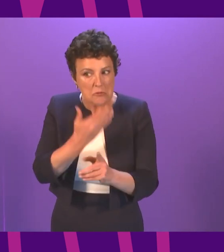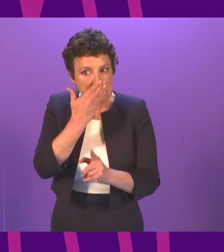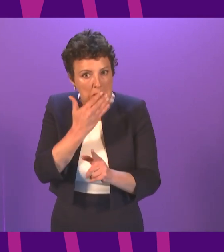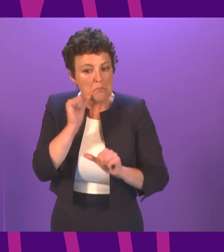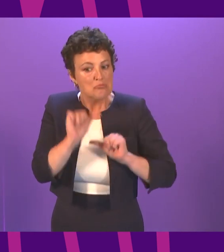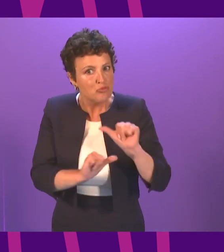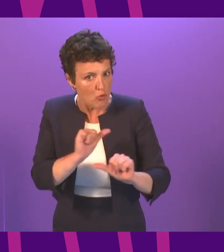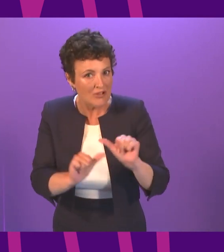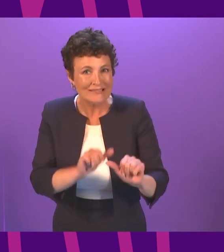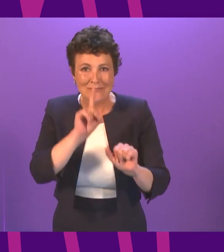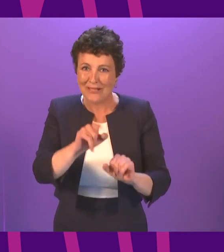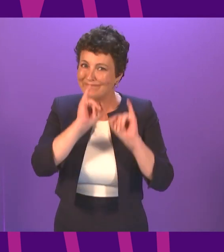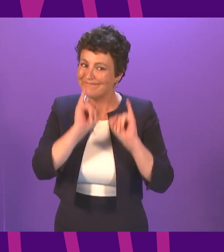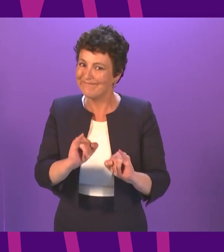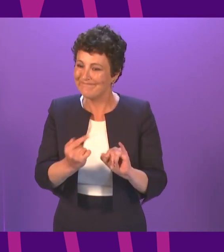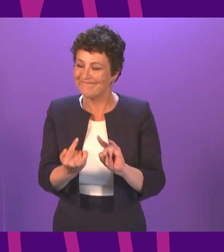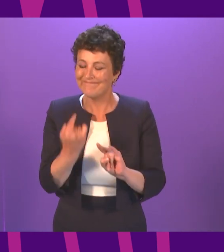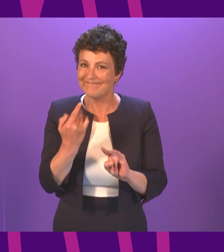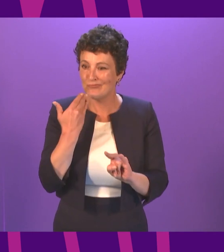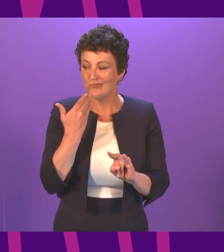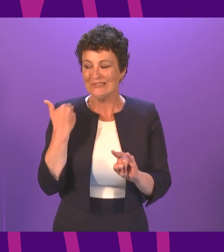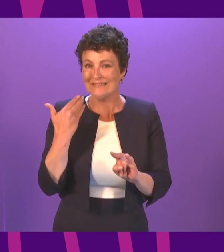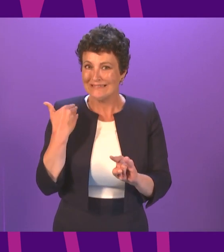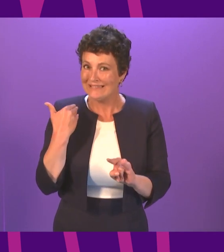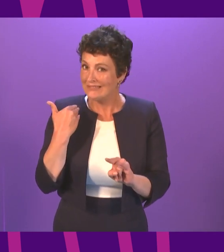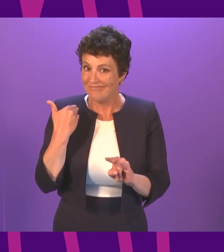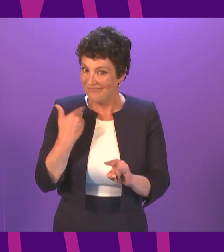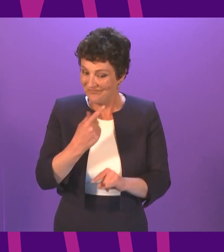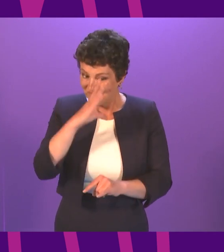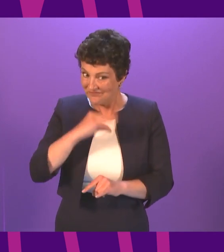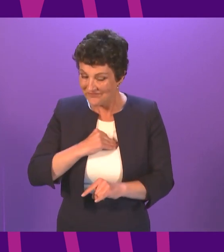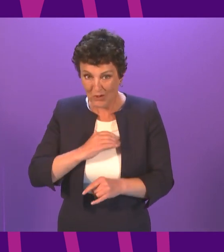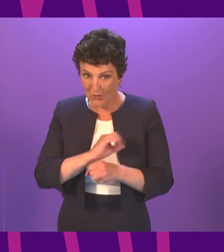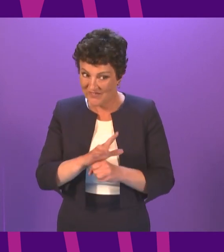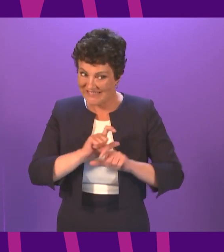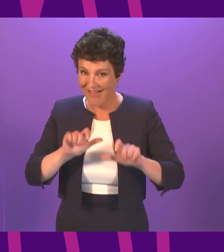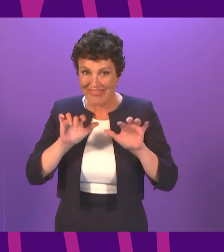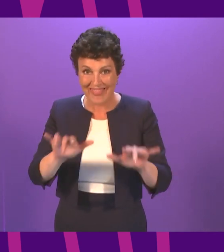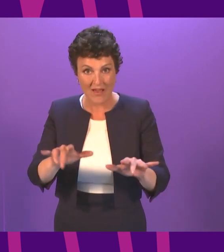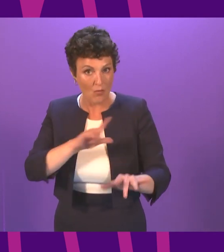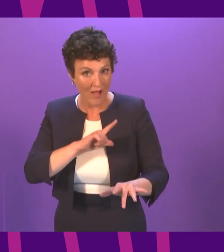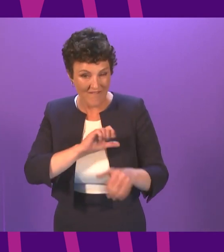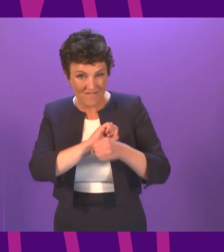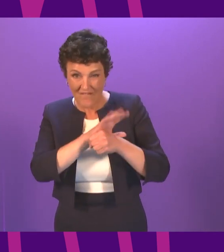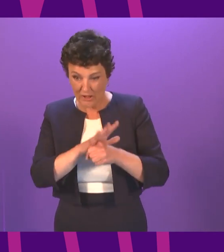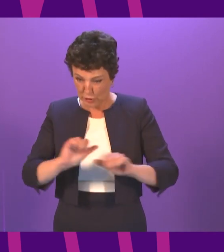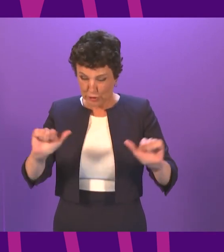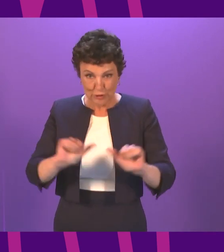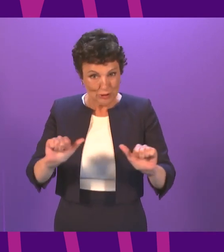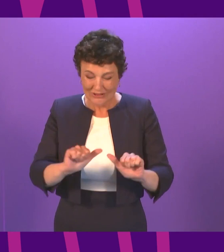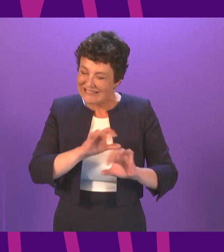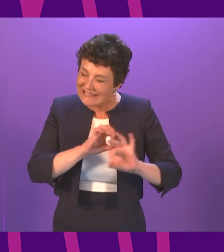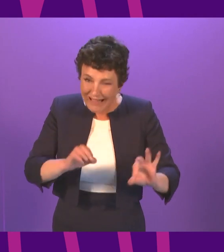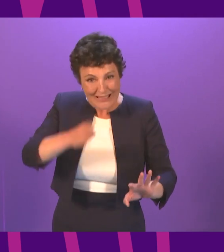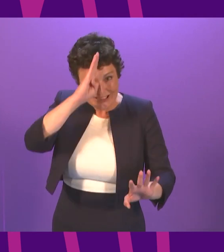few days, we have also been reminded that COVID is not done with us yet. The virus still poses real dangers that we must